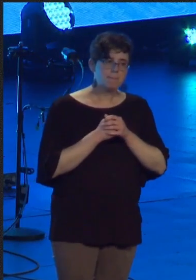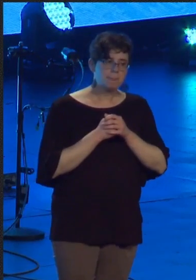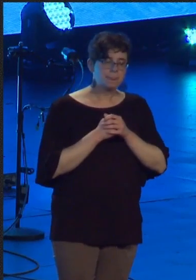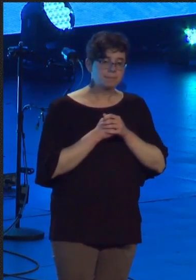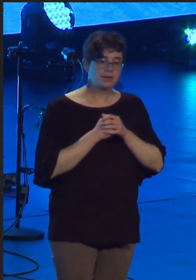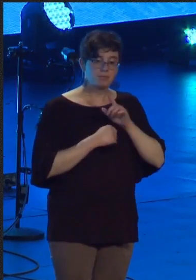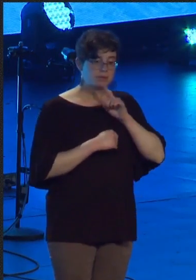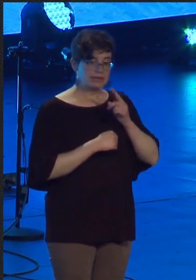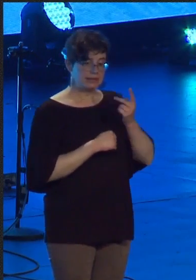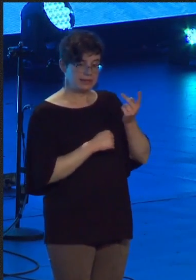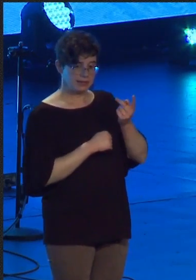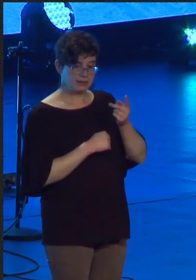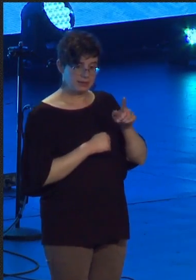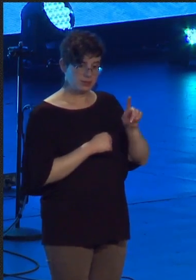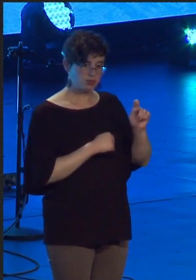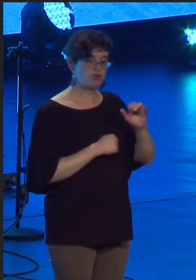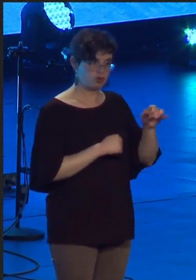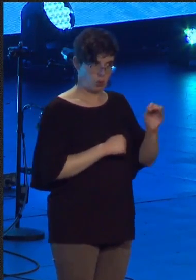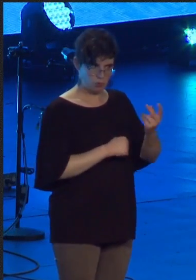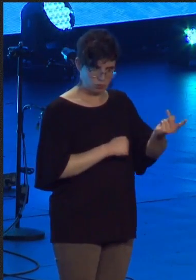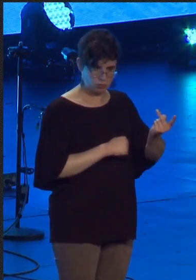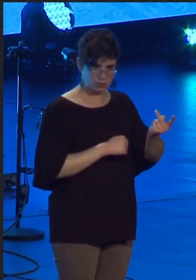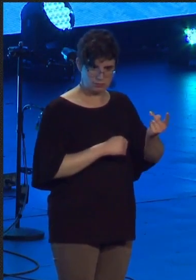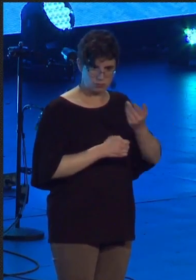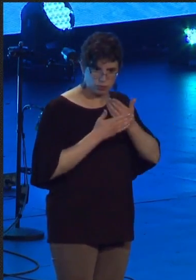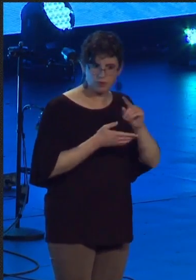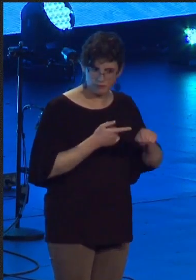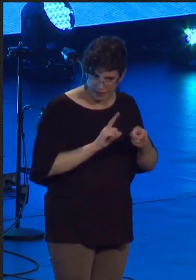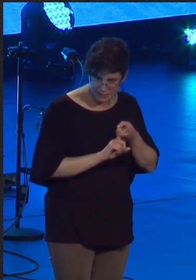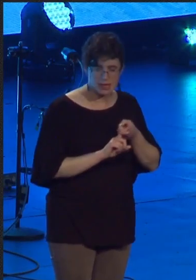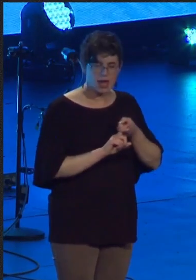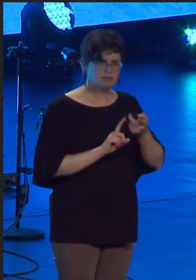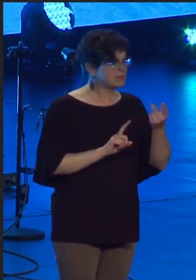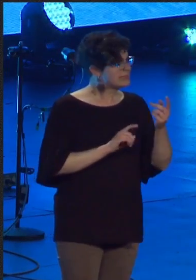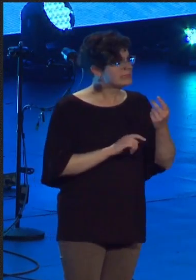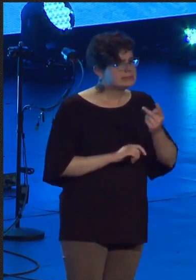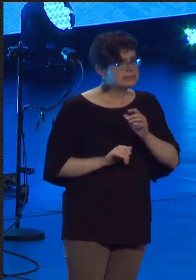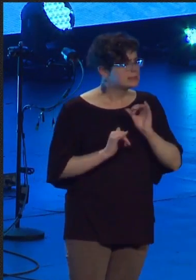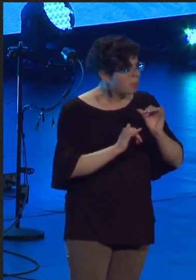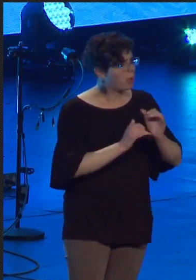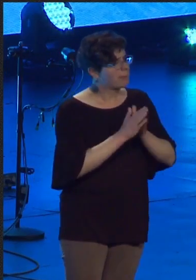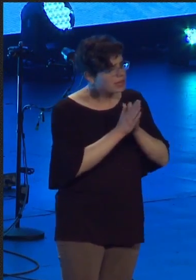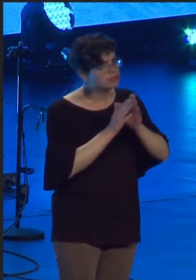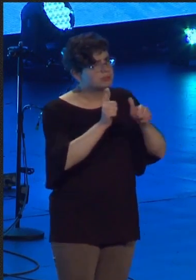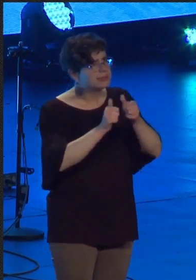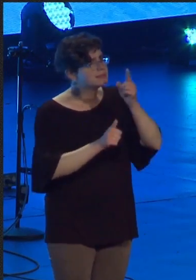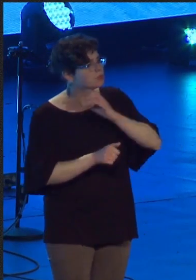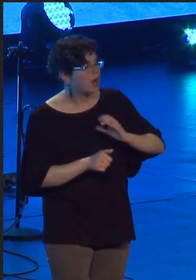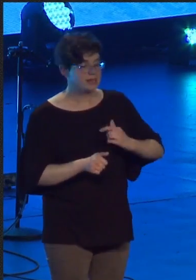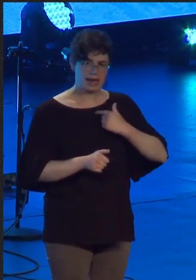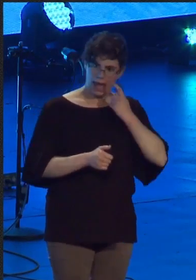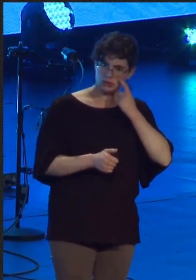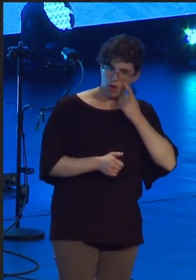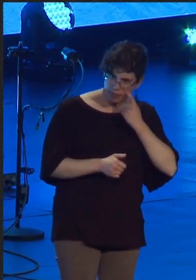Tozier were good friends, evidently. I didn't know that until recently. But the two of them, it's a similar passion to chase after Christ. And I saw